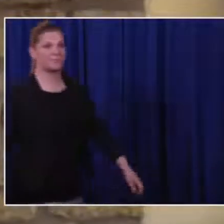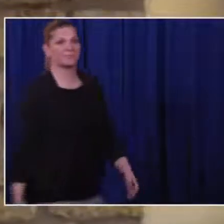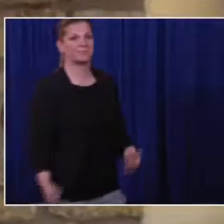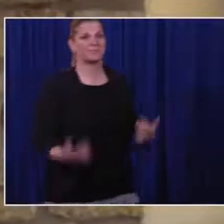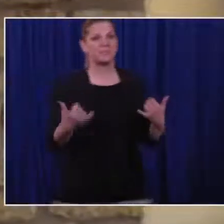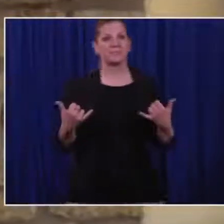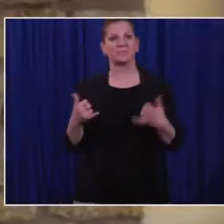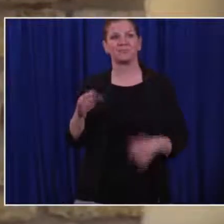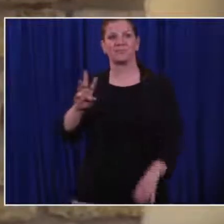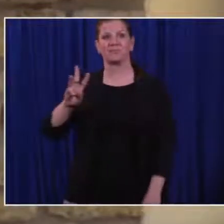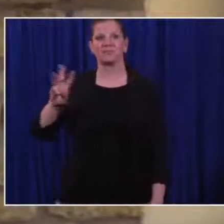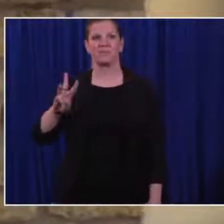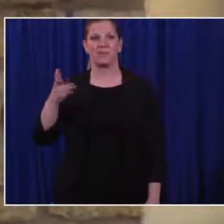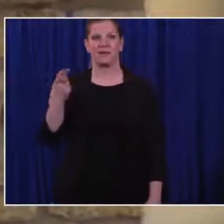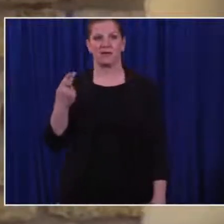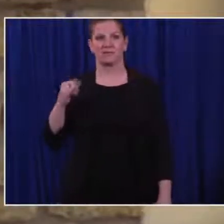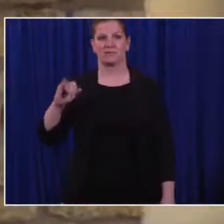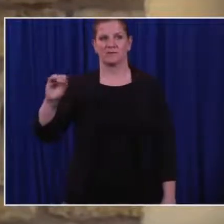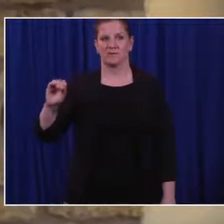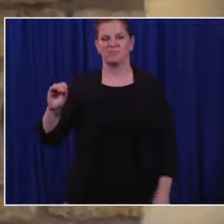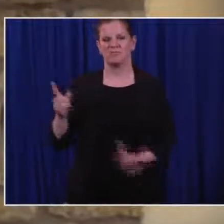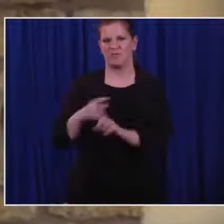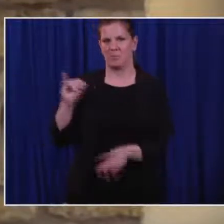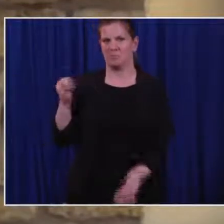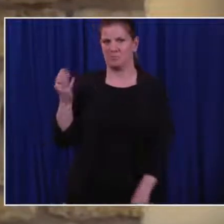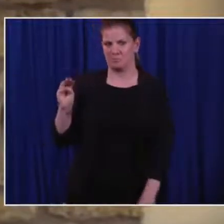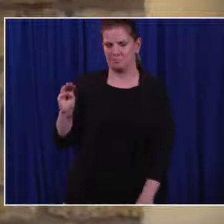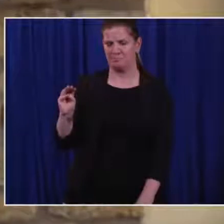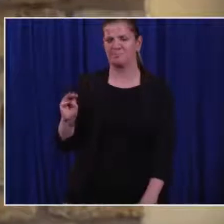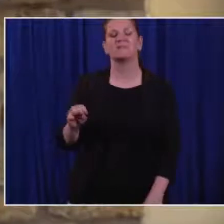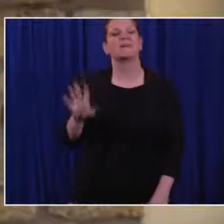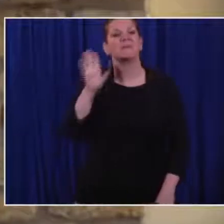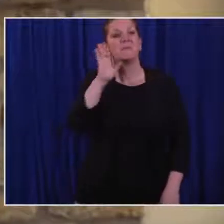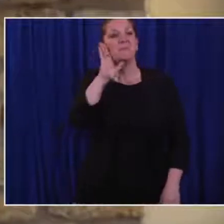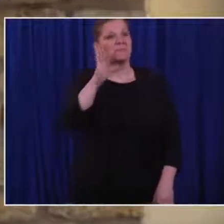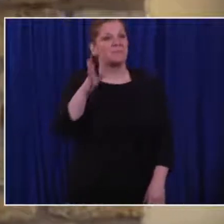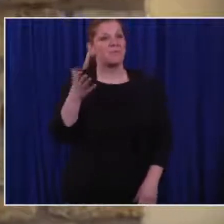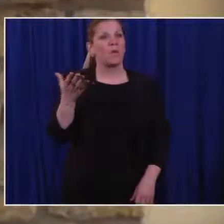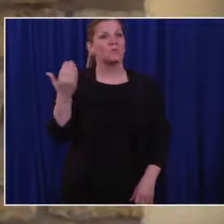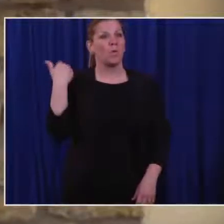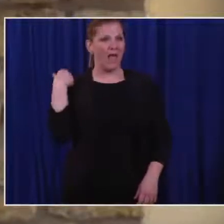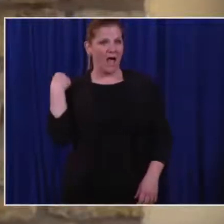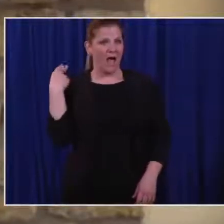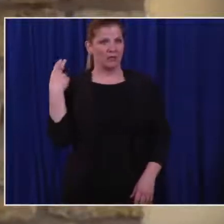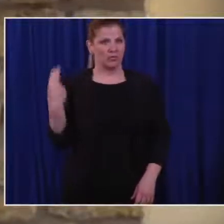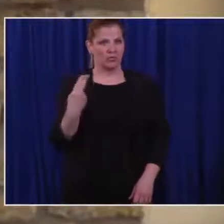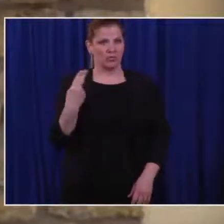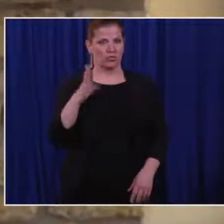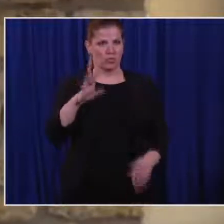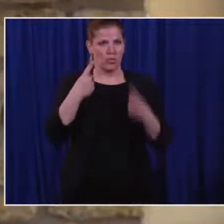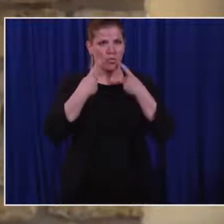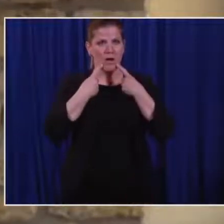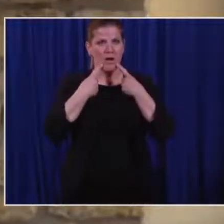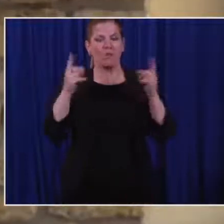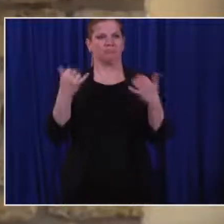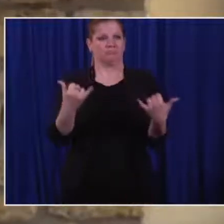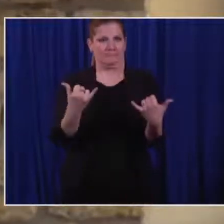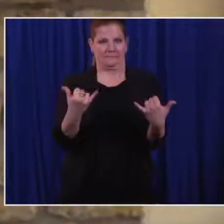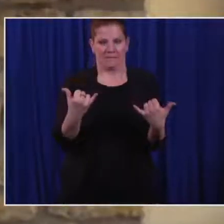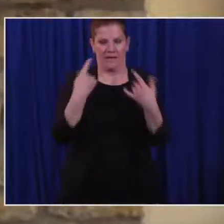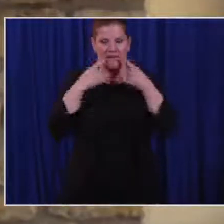Jim. could we return to your announcement Thursday and have you expand on that a little bit, especially when it comes to the 50